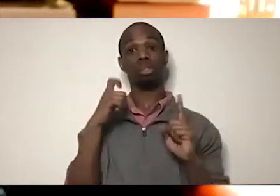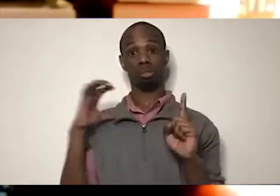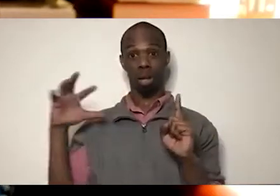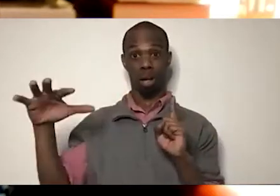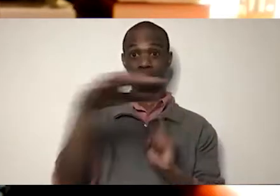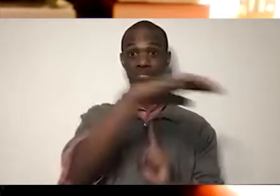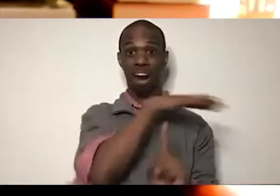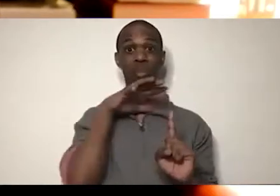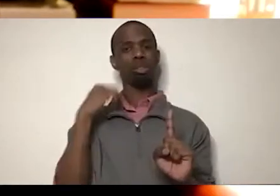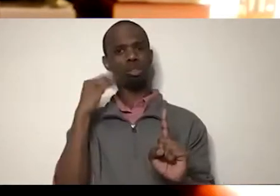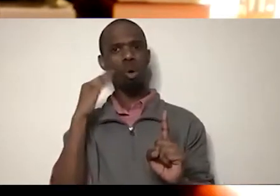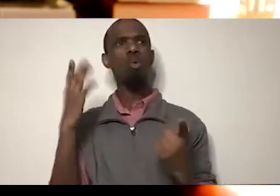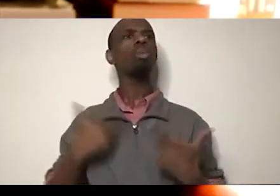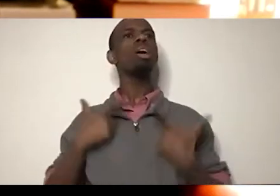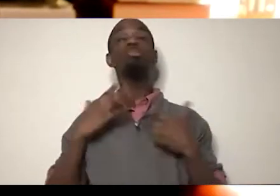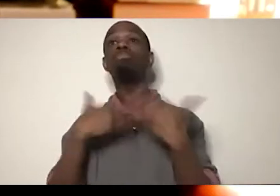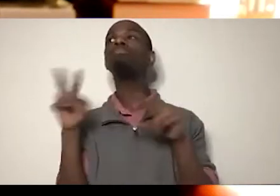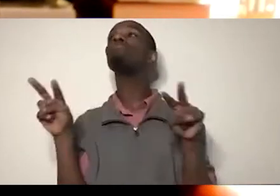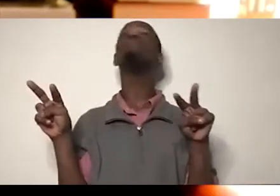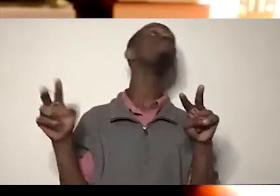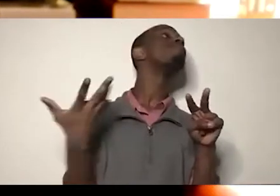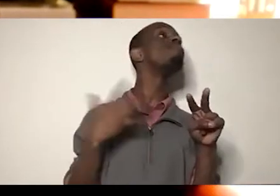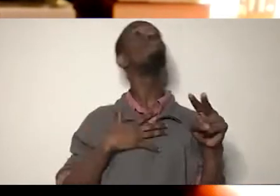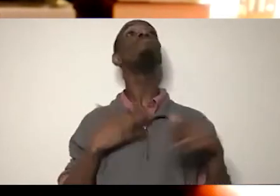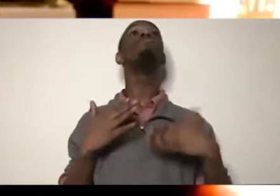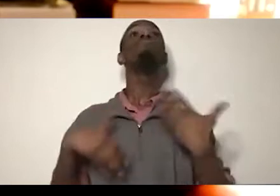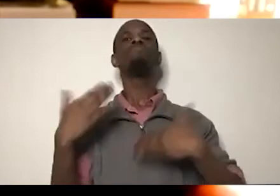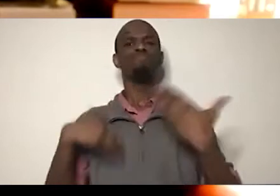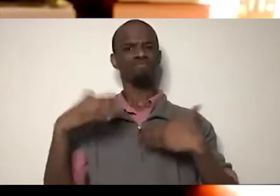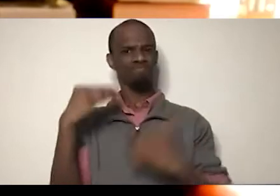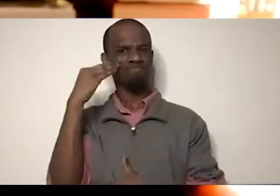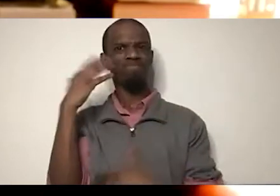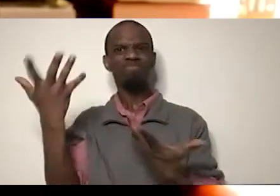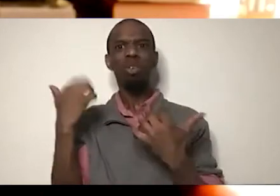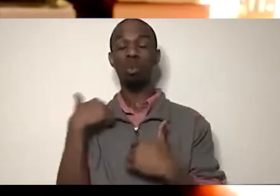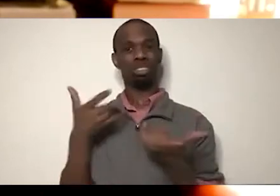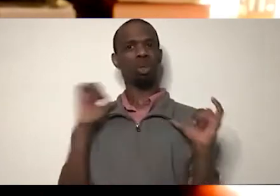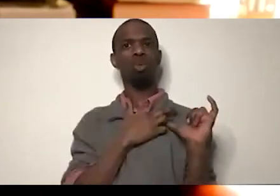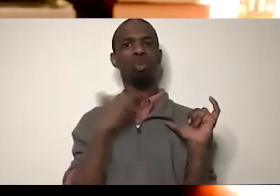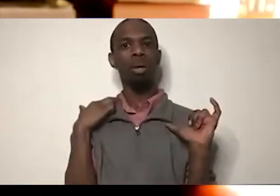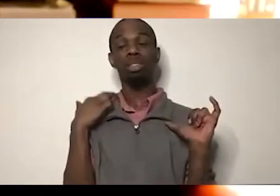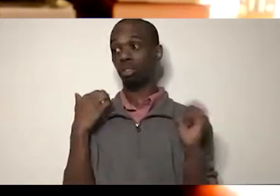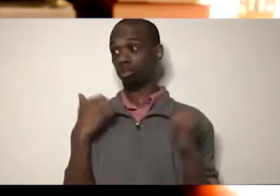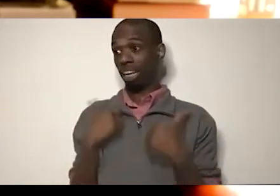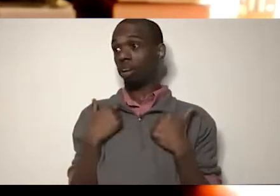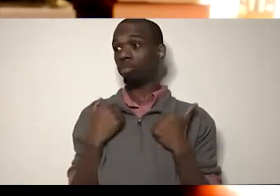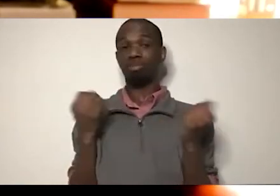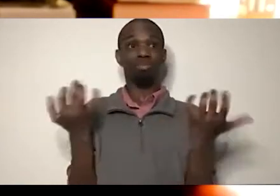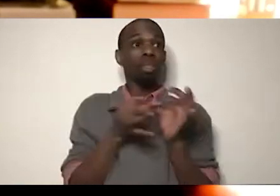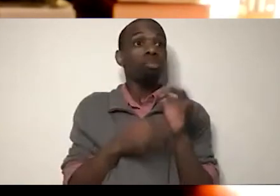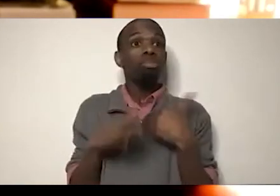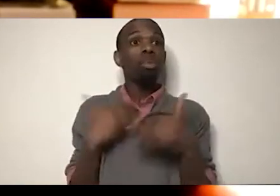that consumerism going? And we now know from numbers of research that it's going to, number one,